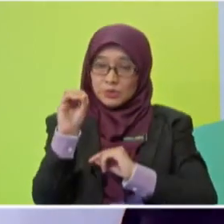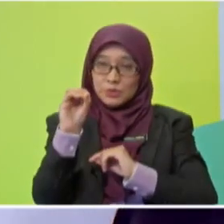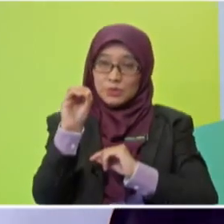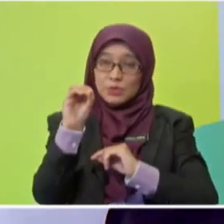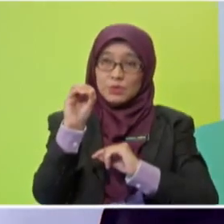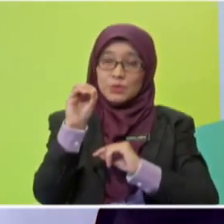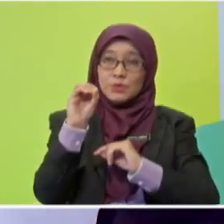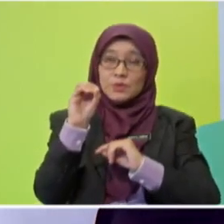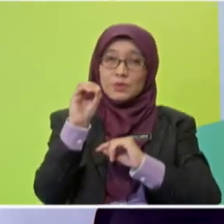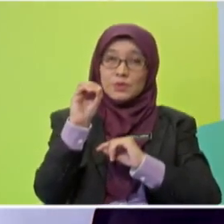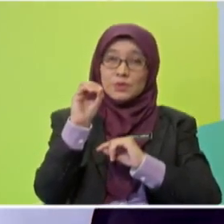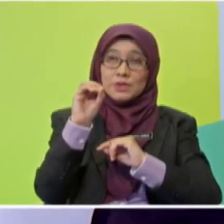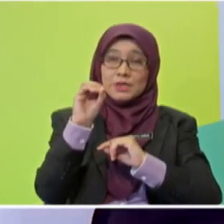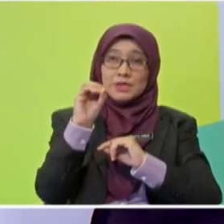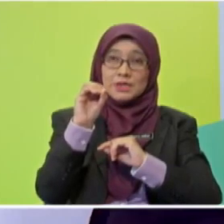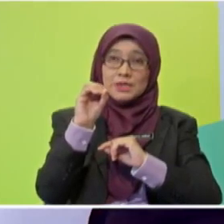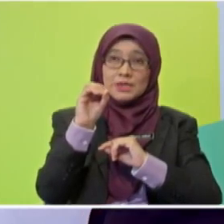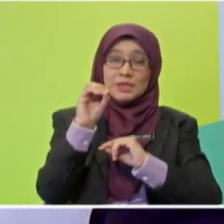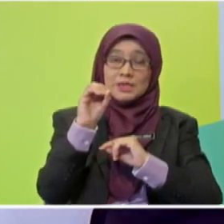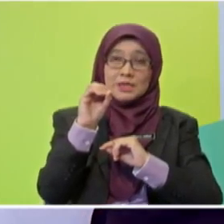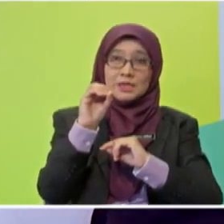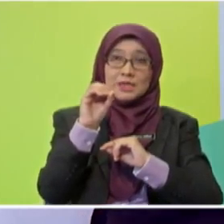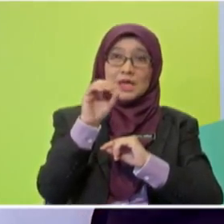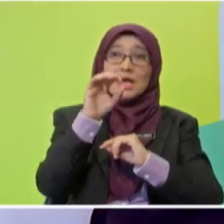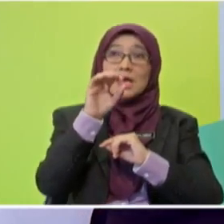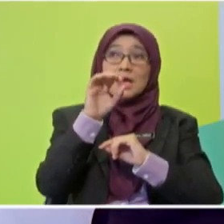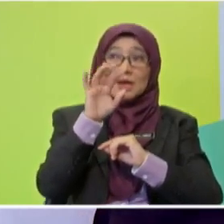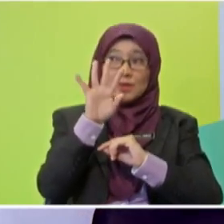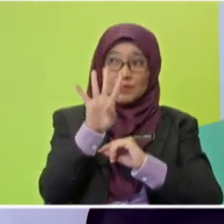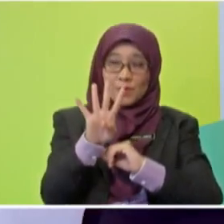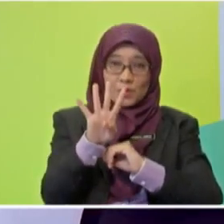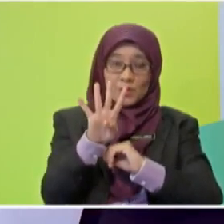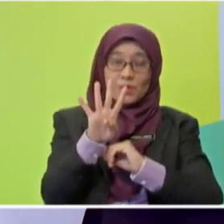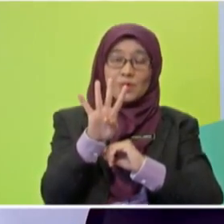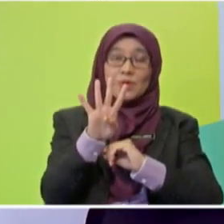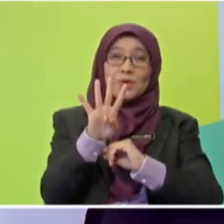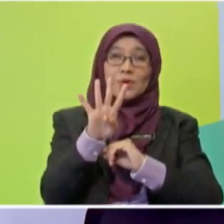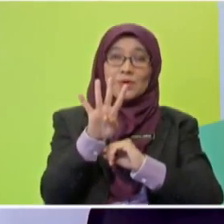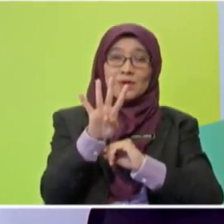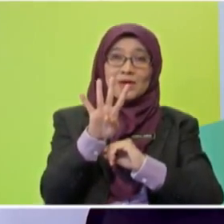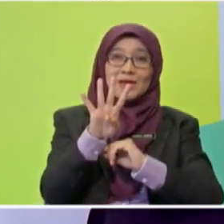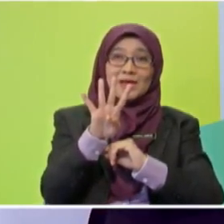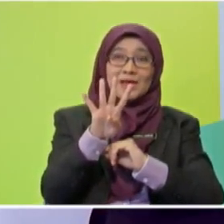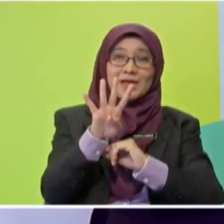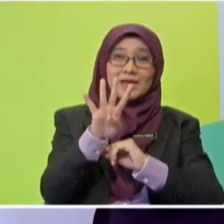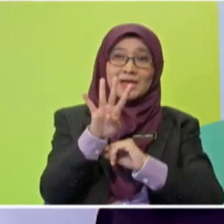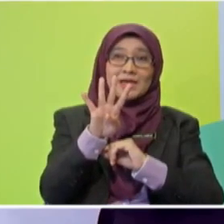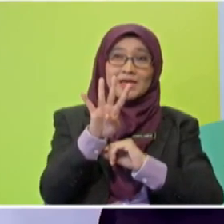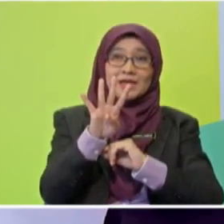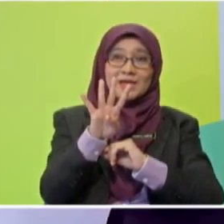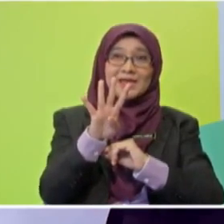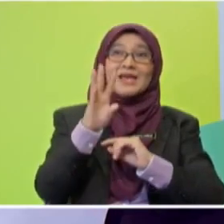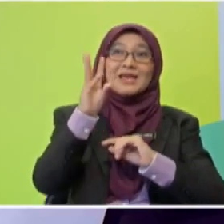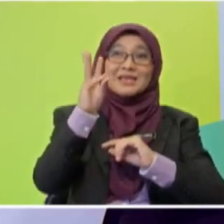you, yes. 2 divided by 8. Oh, this is easy. 8 divided by 2. 4. 8 divided by 2, sorry. It's okay, it's okay. Too